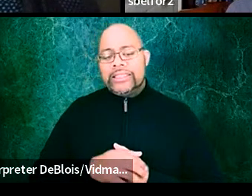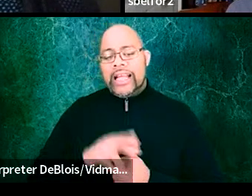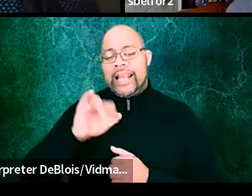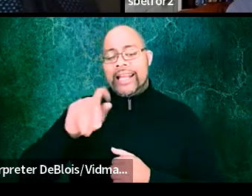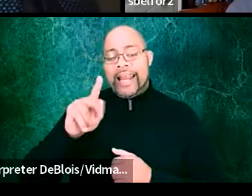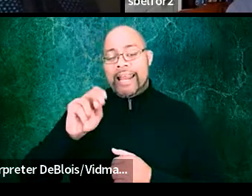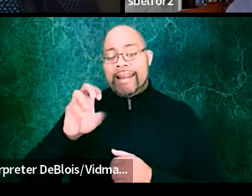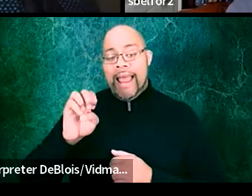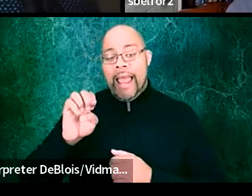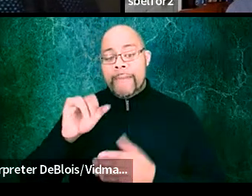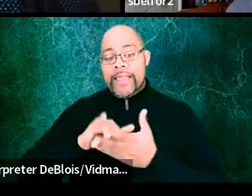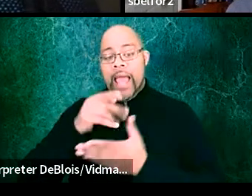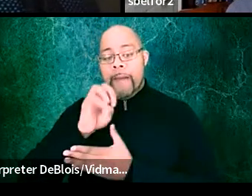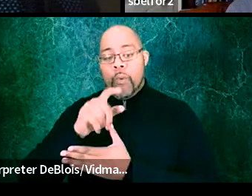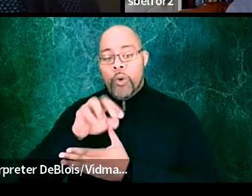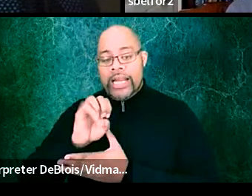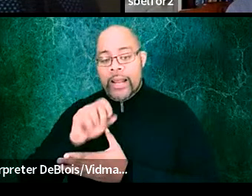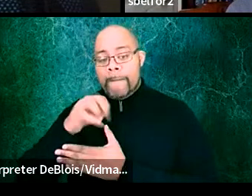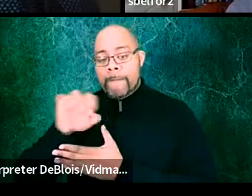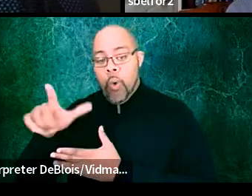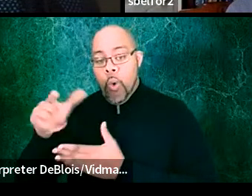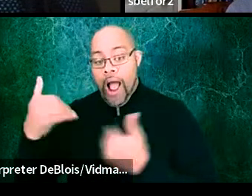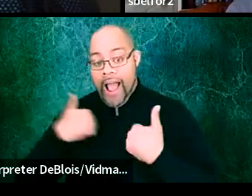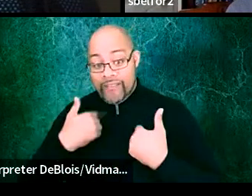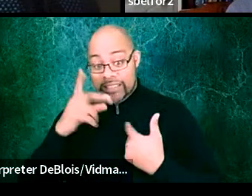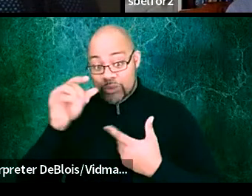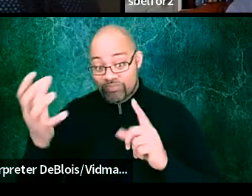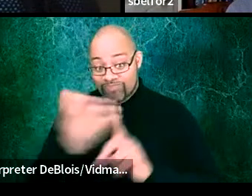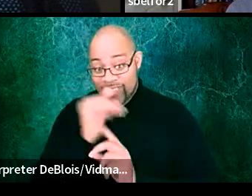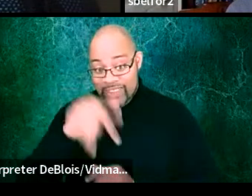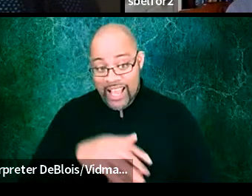Monique Pohl has? Did anybody grab that?